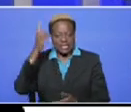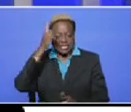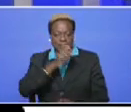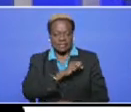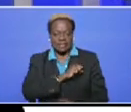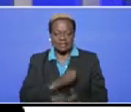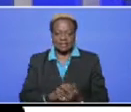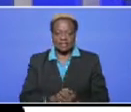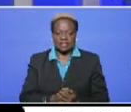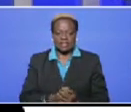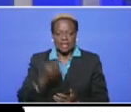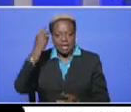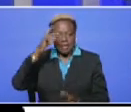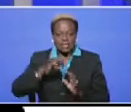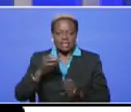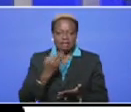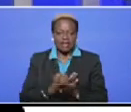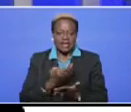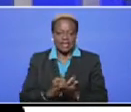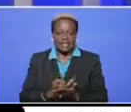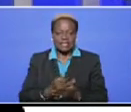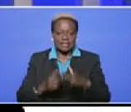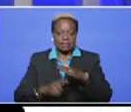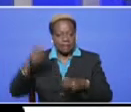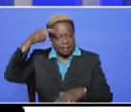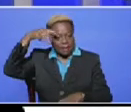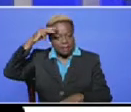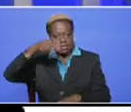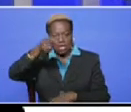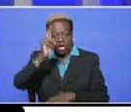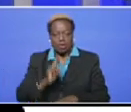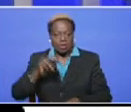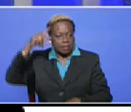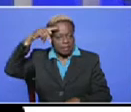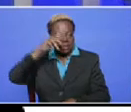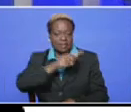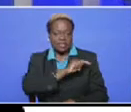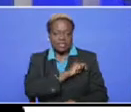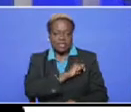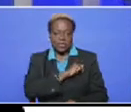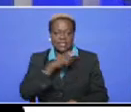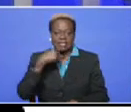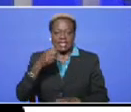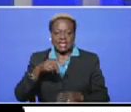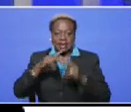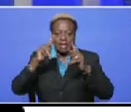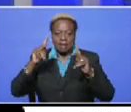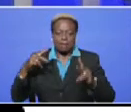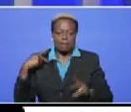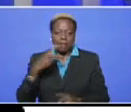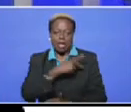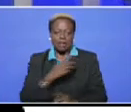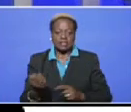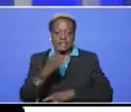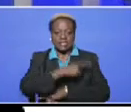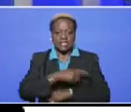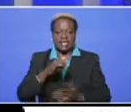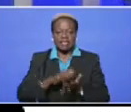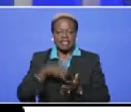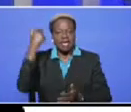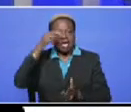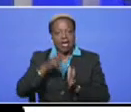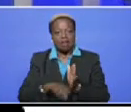Minister of Finance, Deputy Prime Minister, the Honourable Peter Turnquest, revealing in Parliament today that the government of France